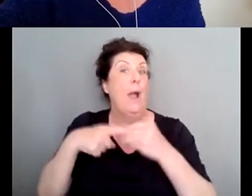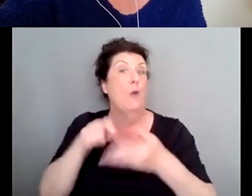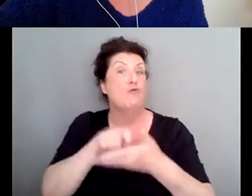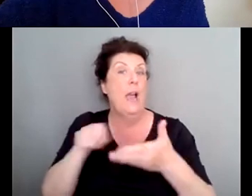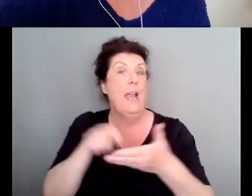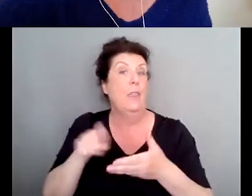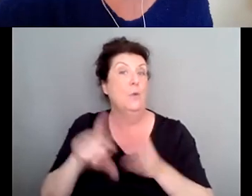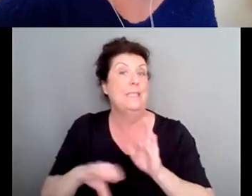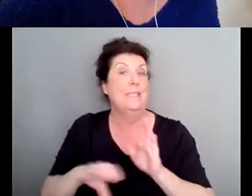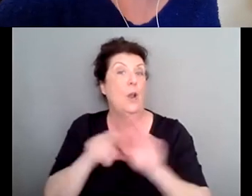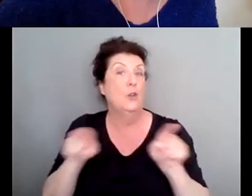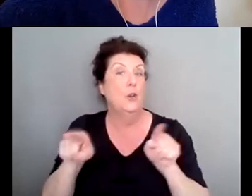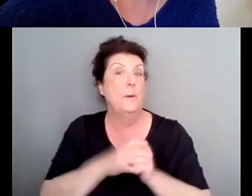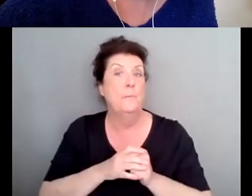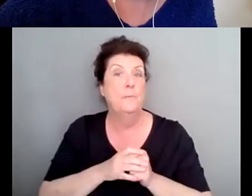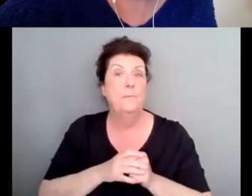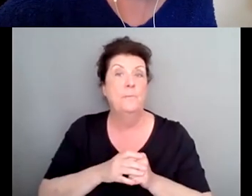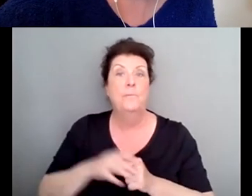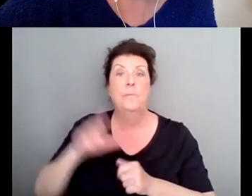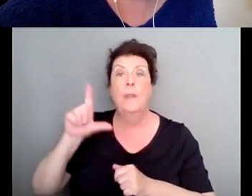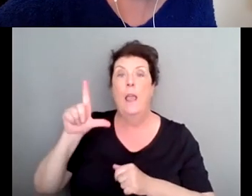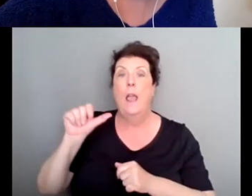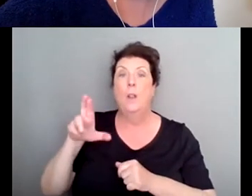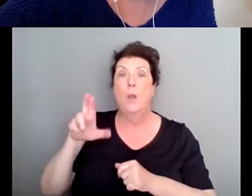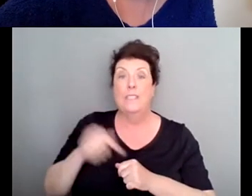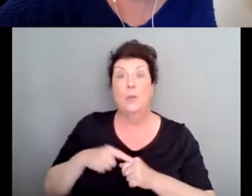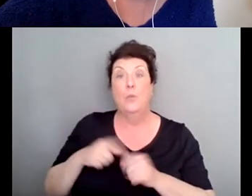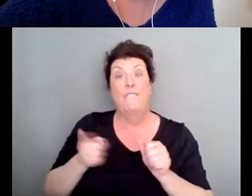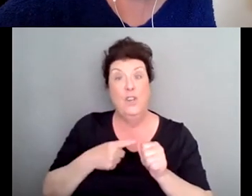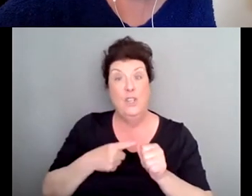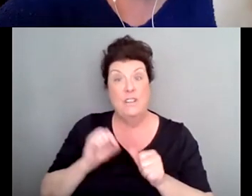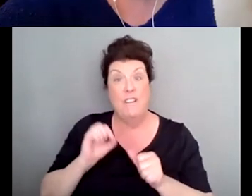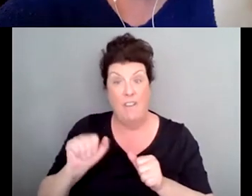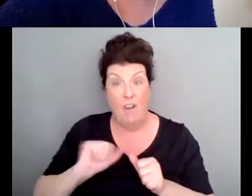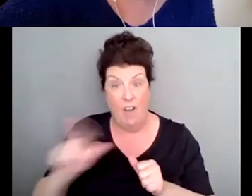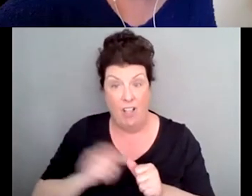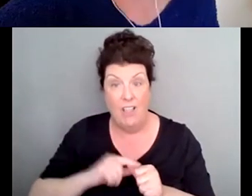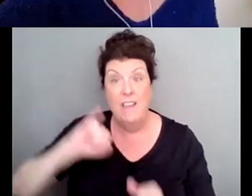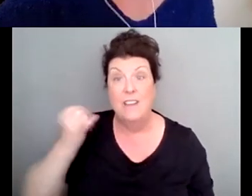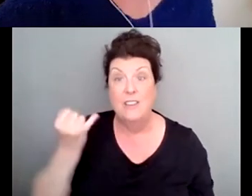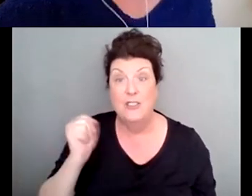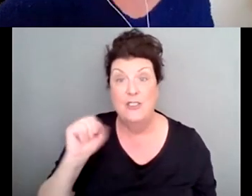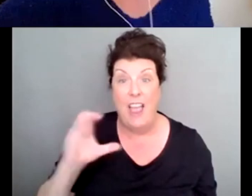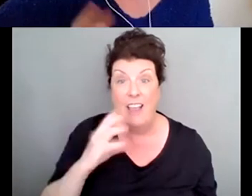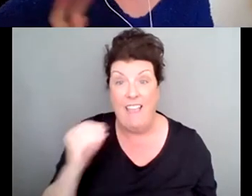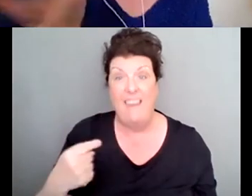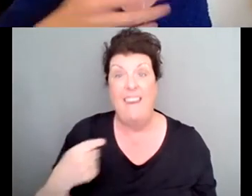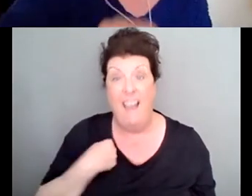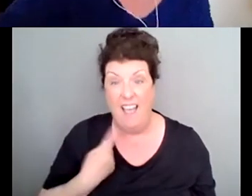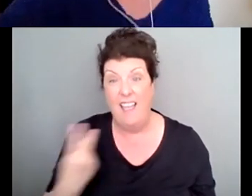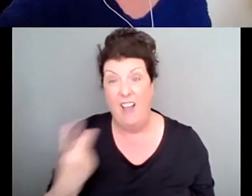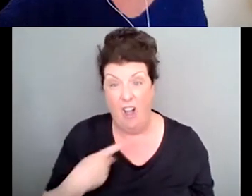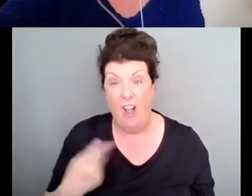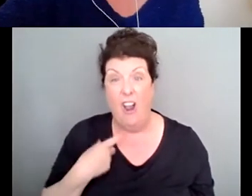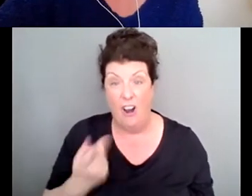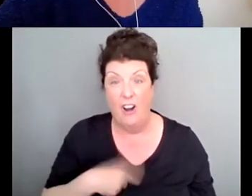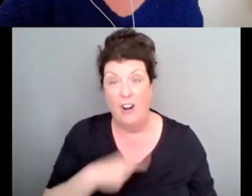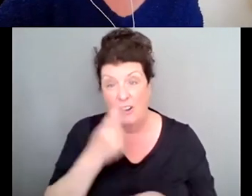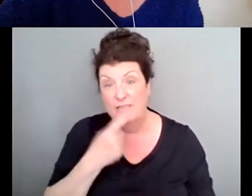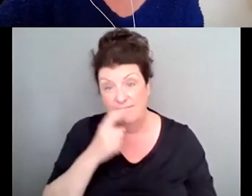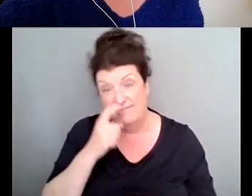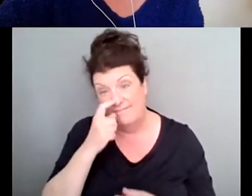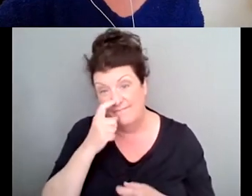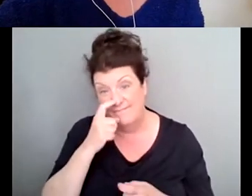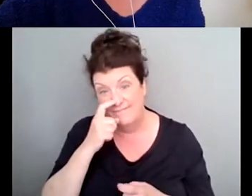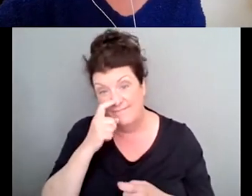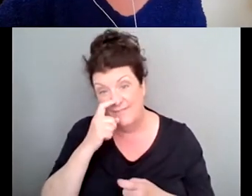Well, first of all, Jack and I are witches, um, makes sense. So no, that was just my joke. I don't actually have an answer yet, but